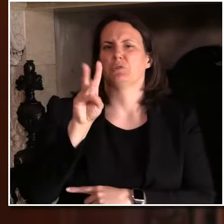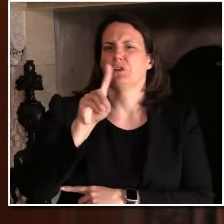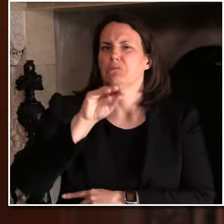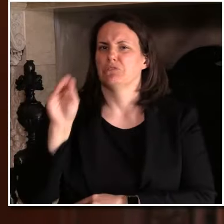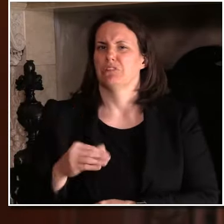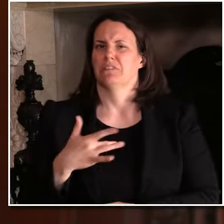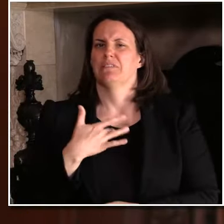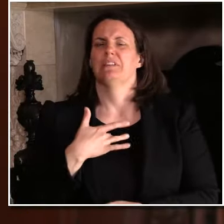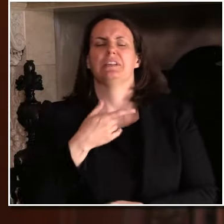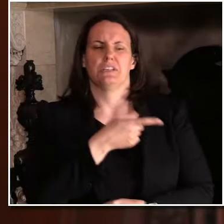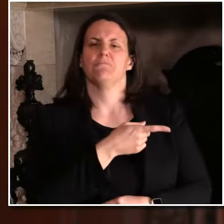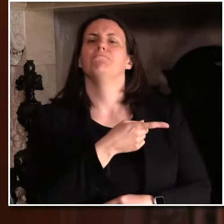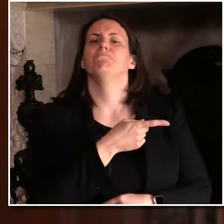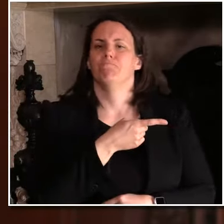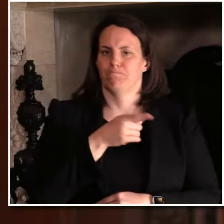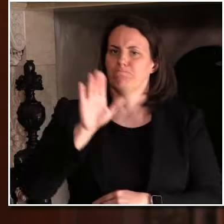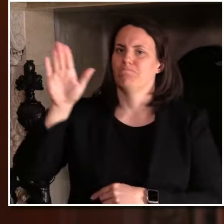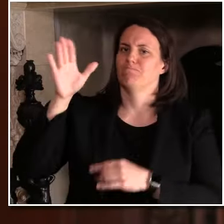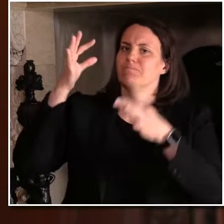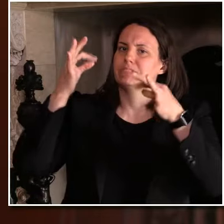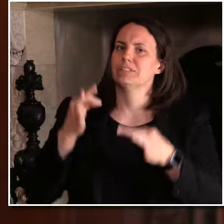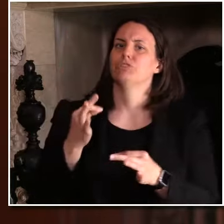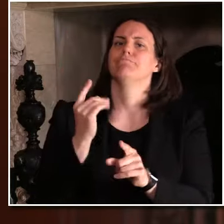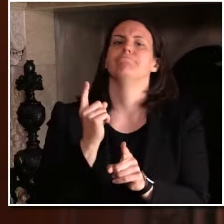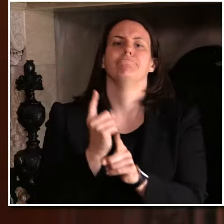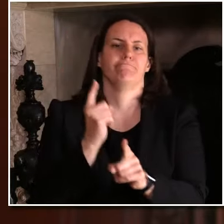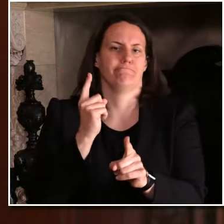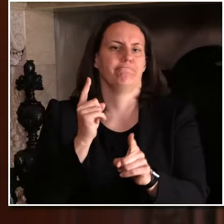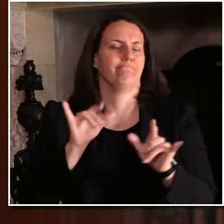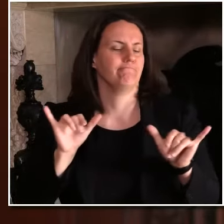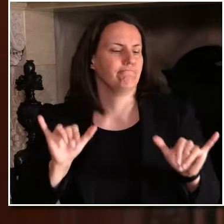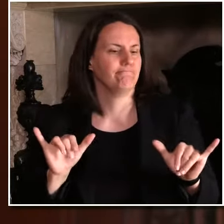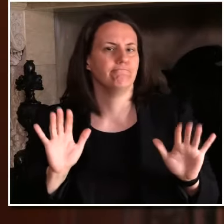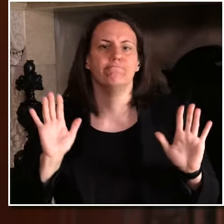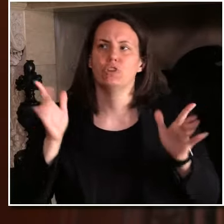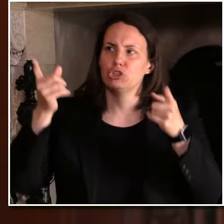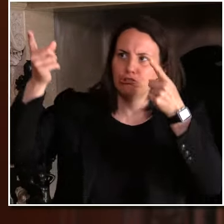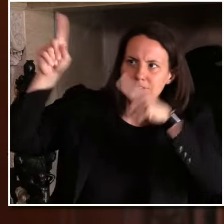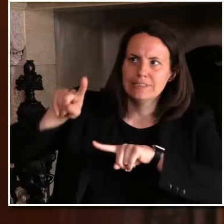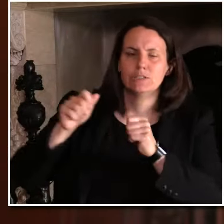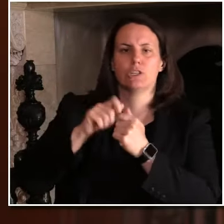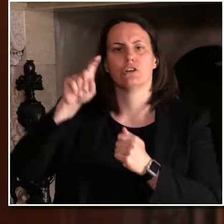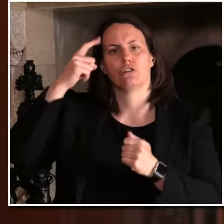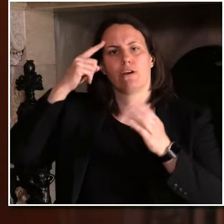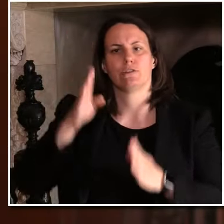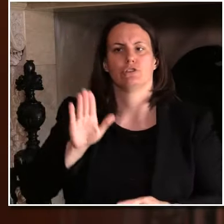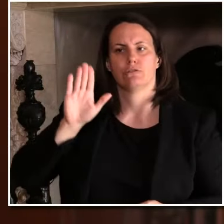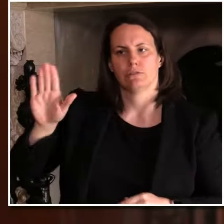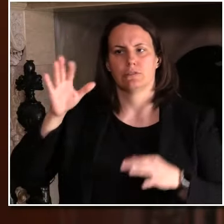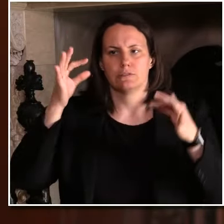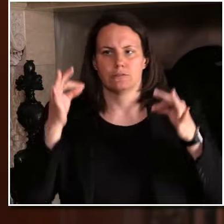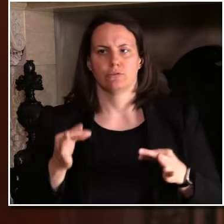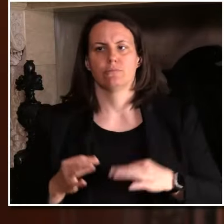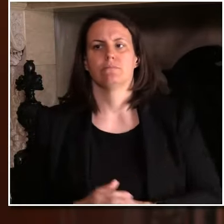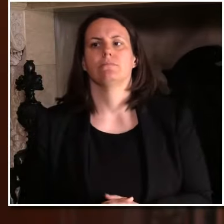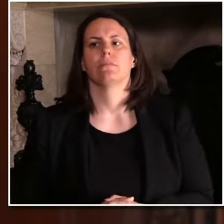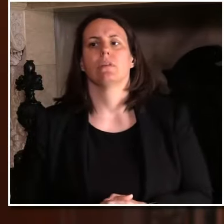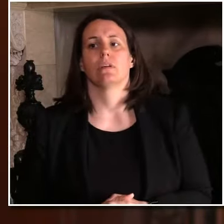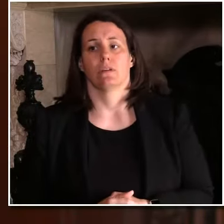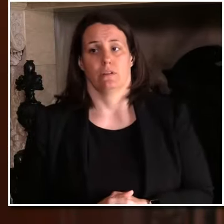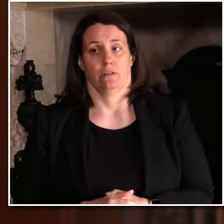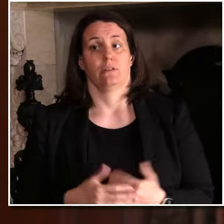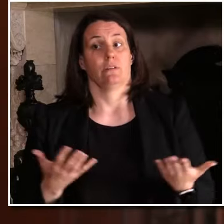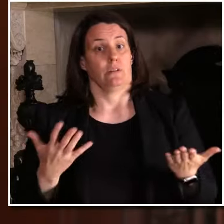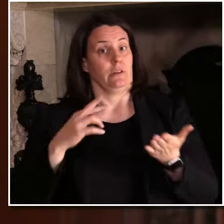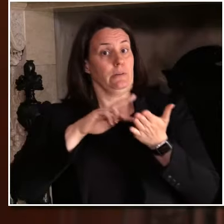COVID-19 are about right. And the good news is that our Safer at Home order is much less restrictive than many other states